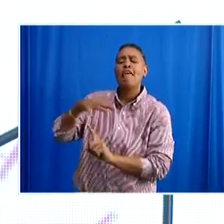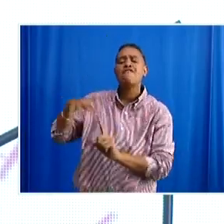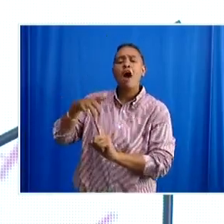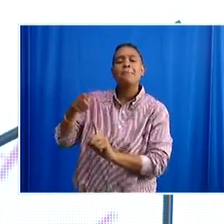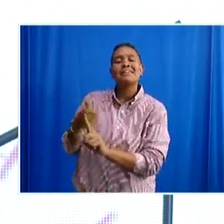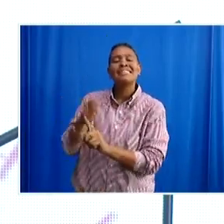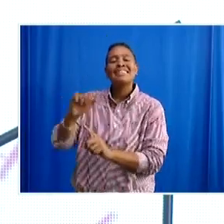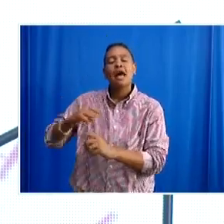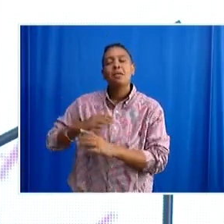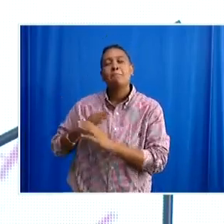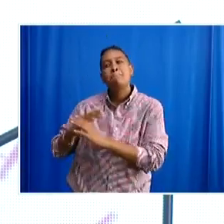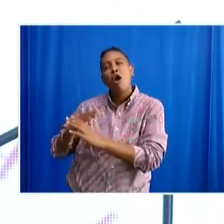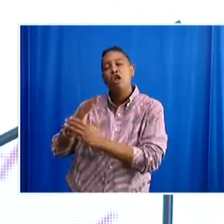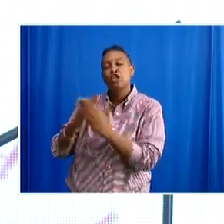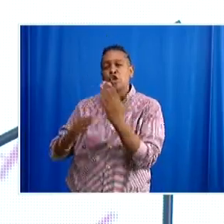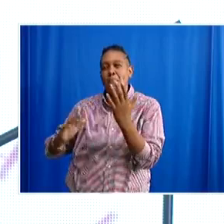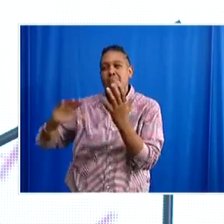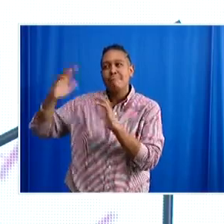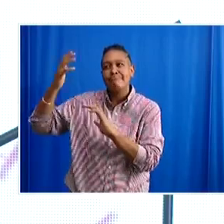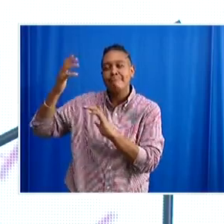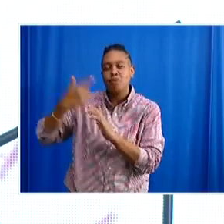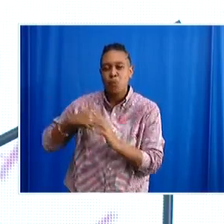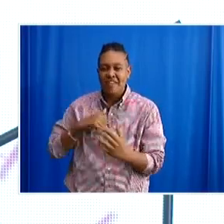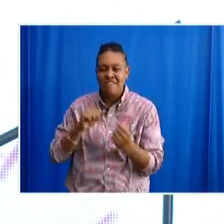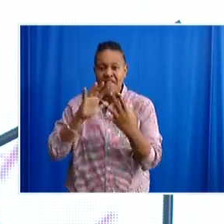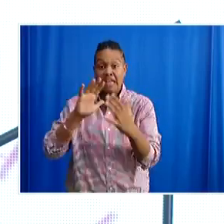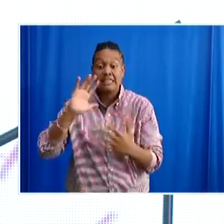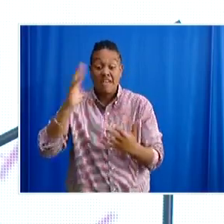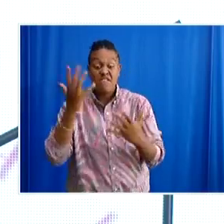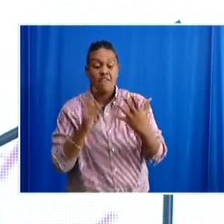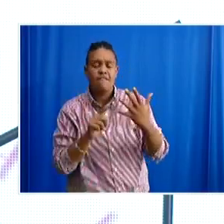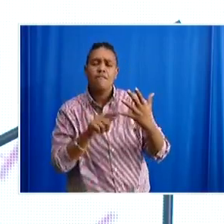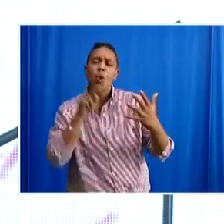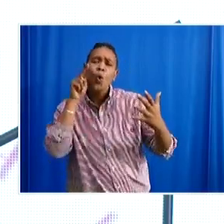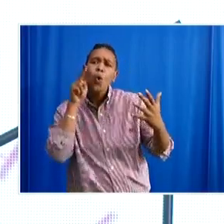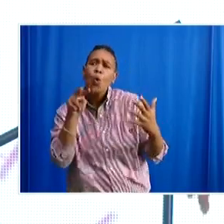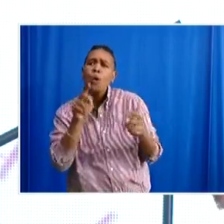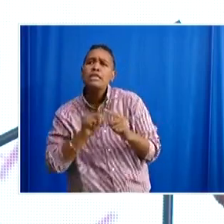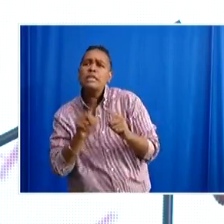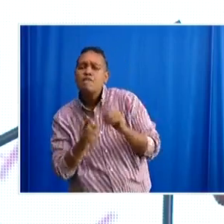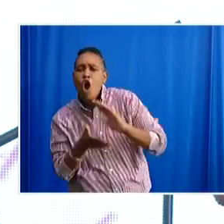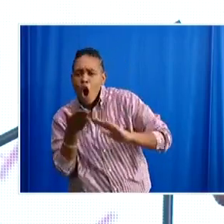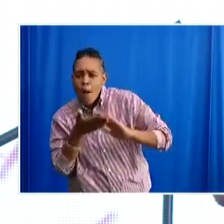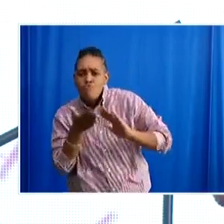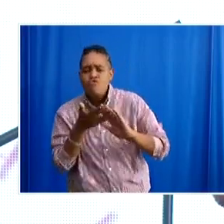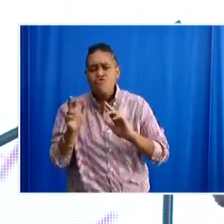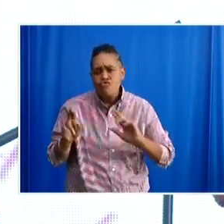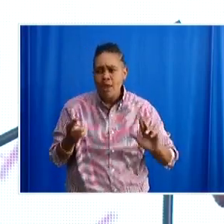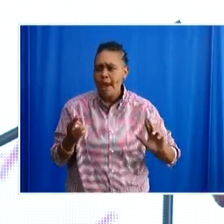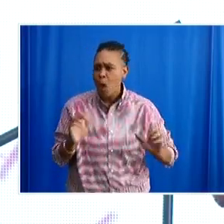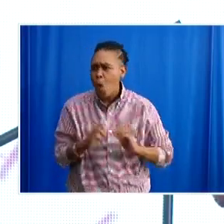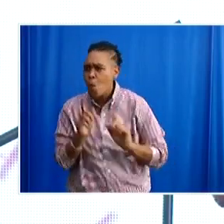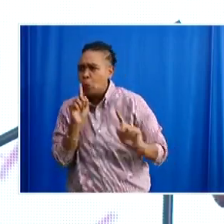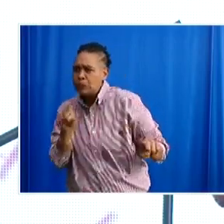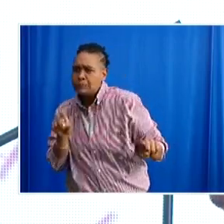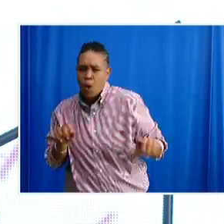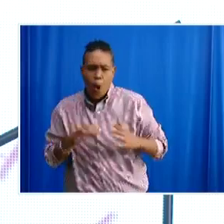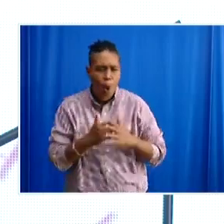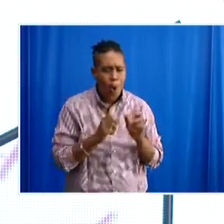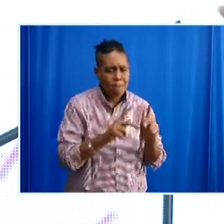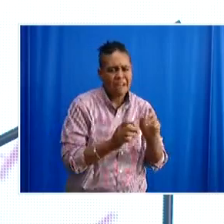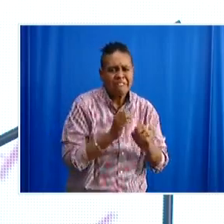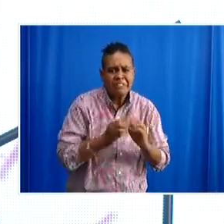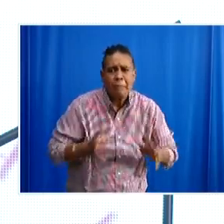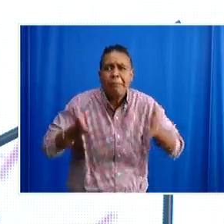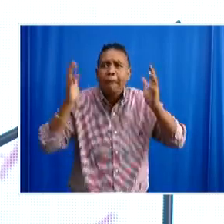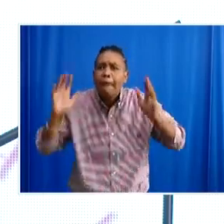the hazards we face. And fifth, look in at operational readiness for response and recovery. It's going to be